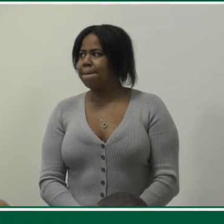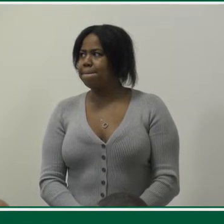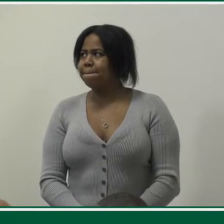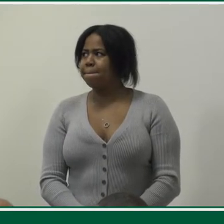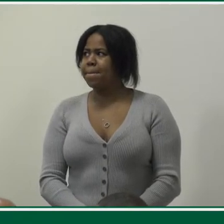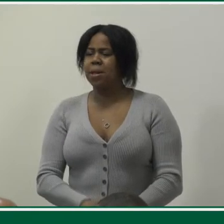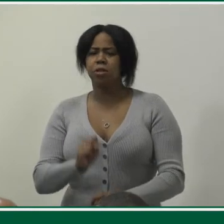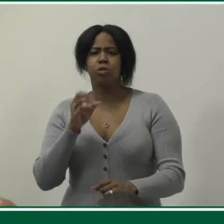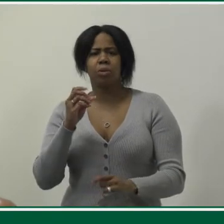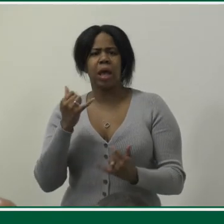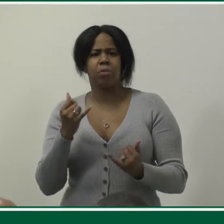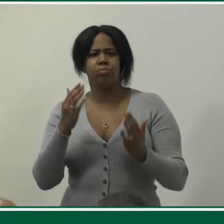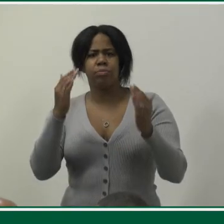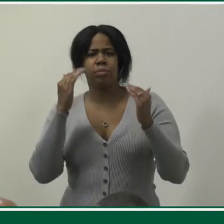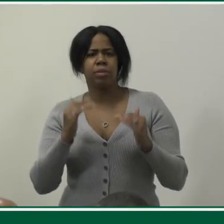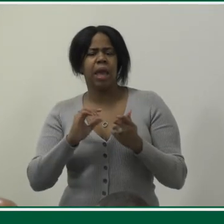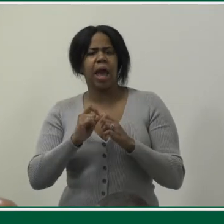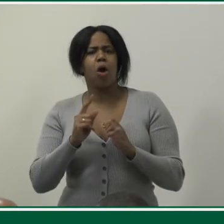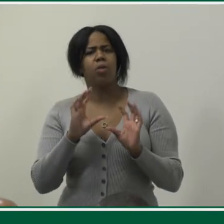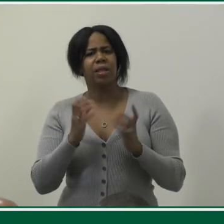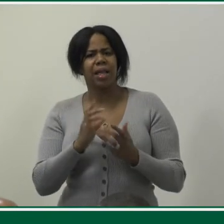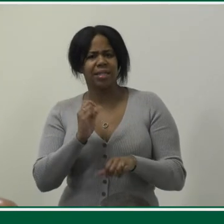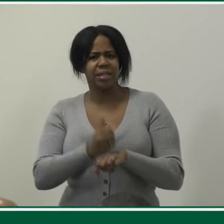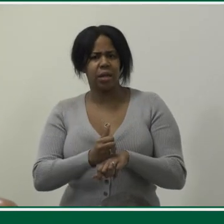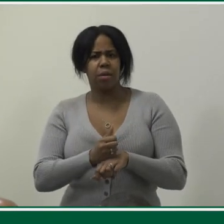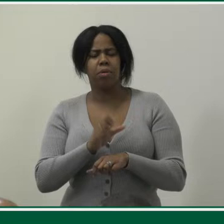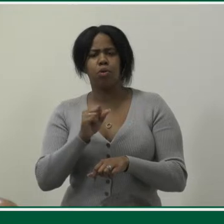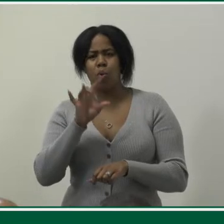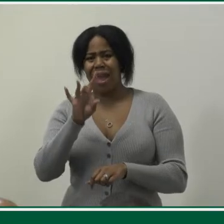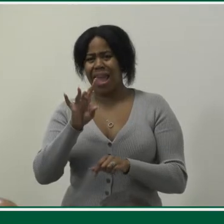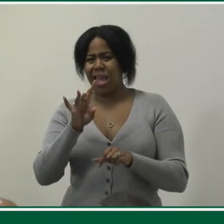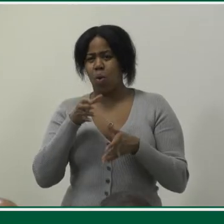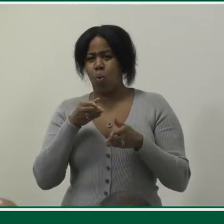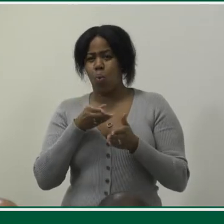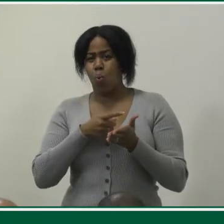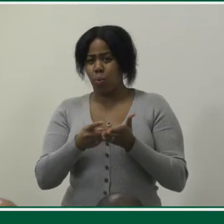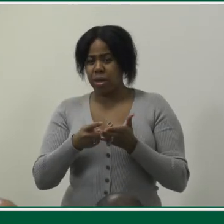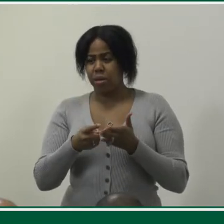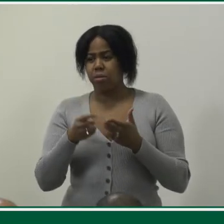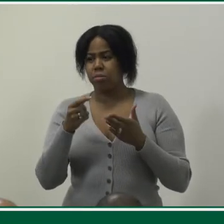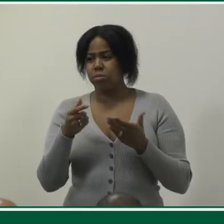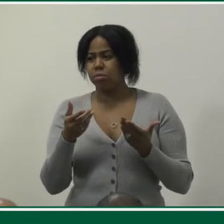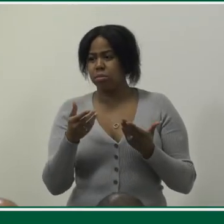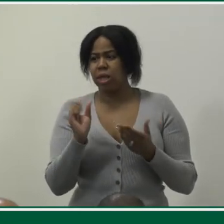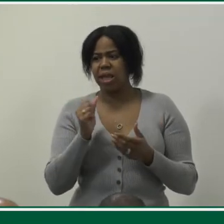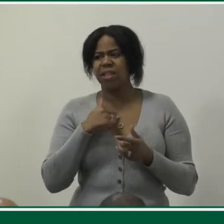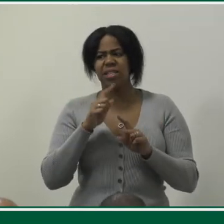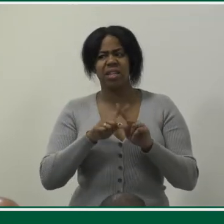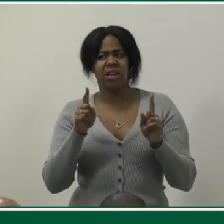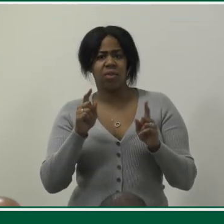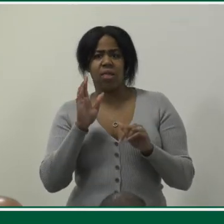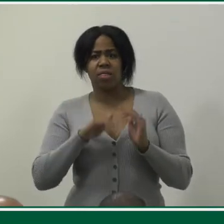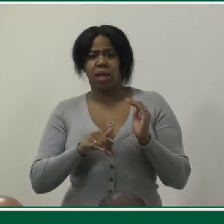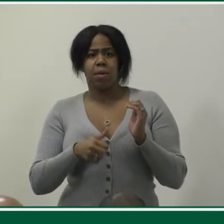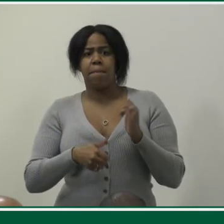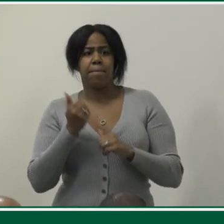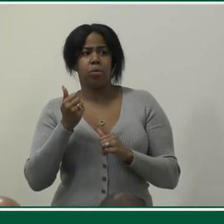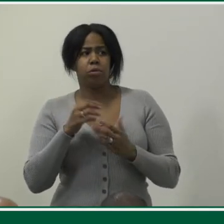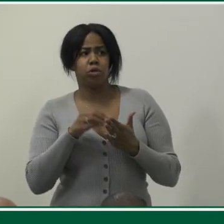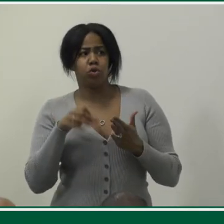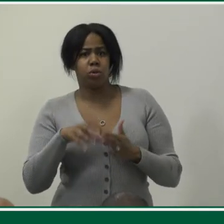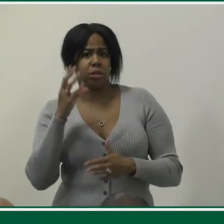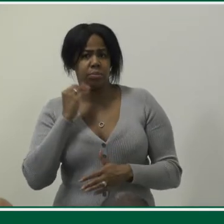courses are structured, they're going to be in 8-week blocks, which is different than what our most of our students experience. So this